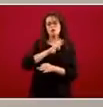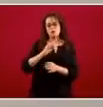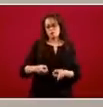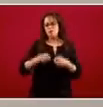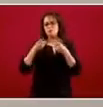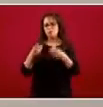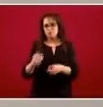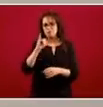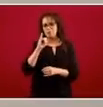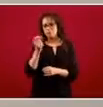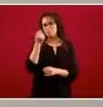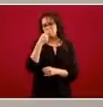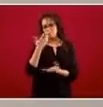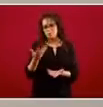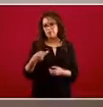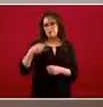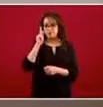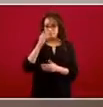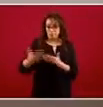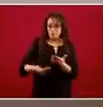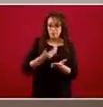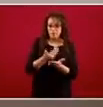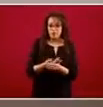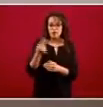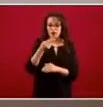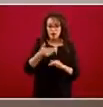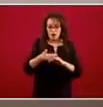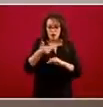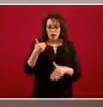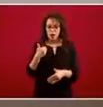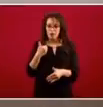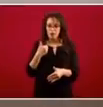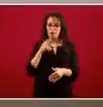and a later